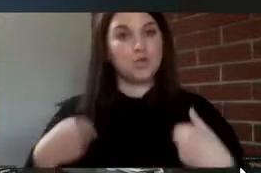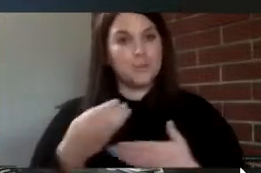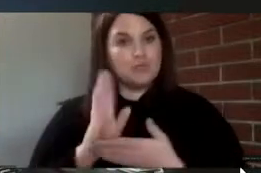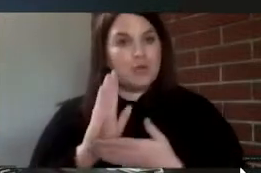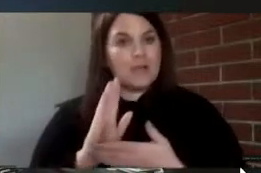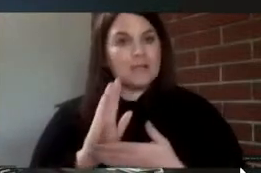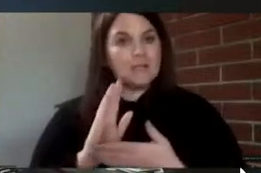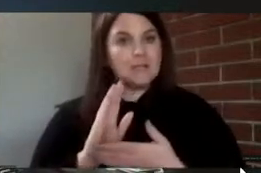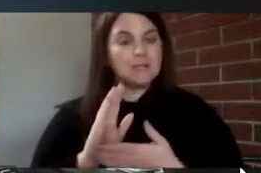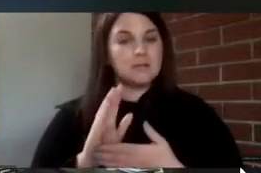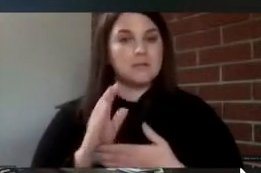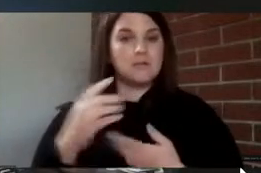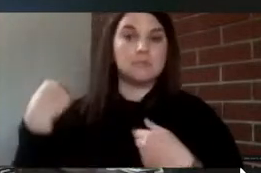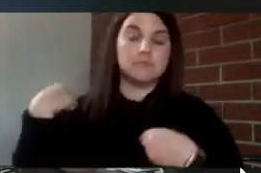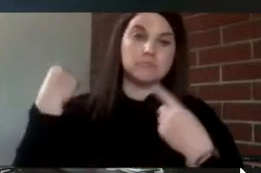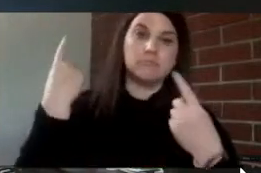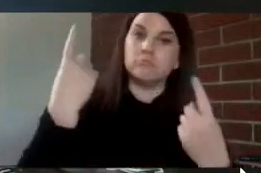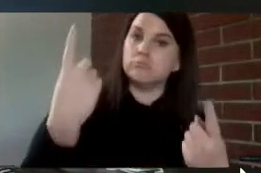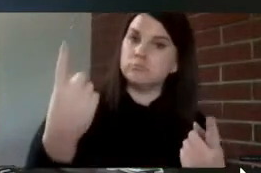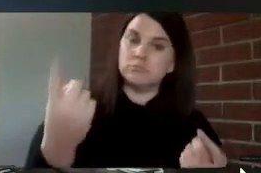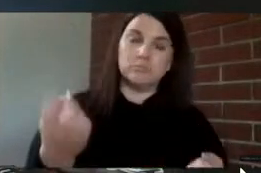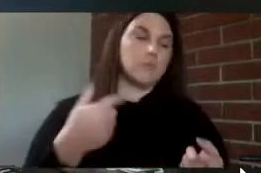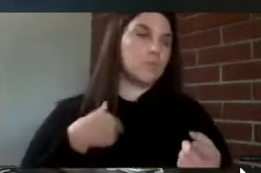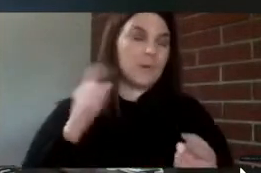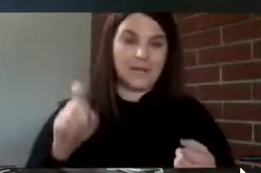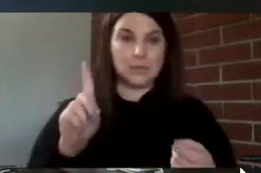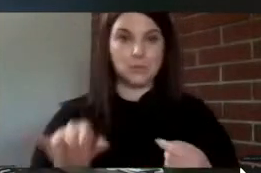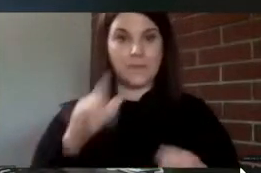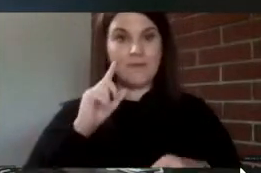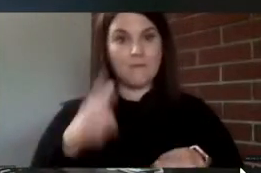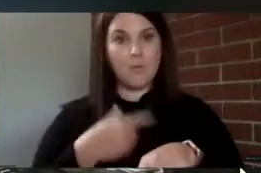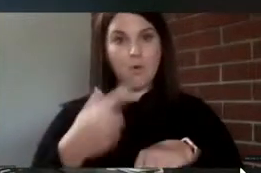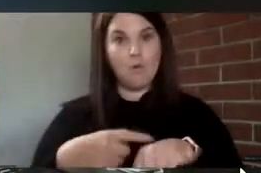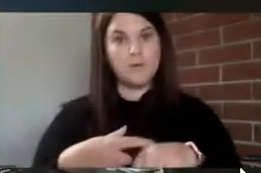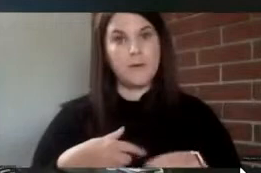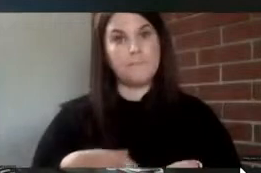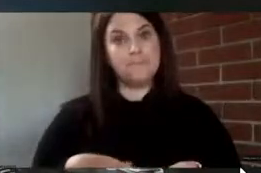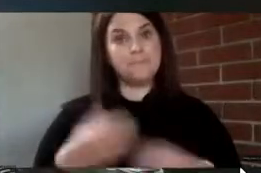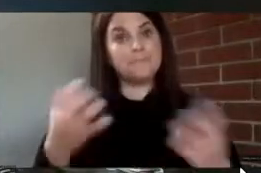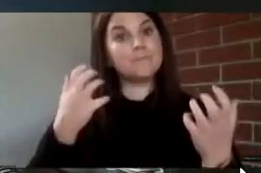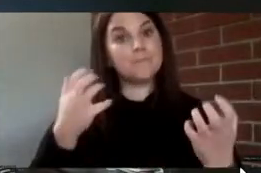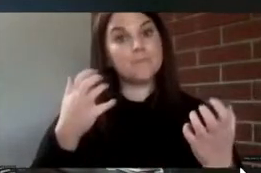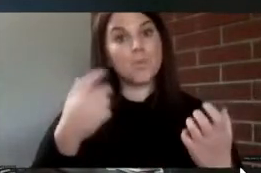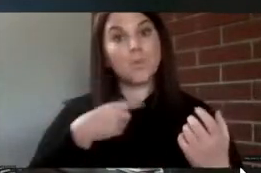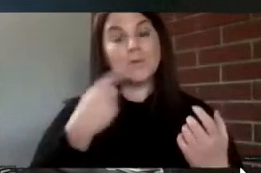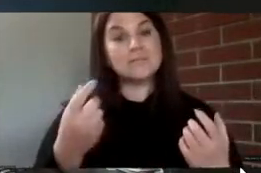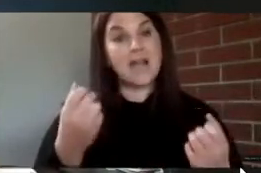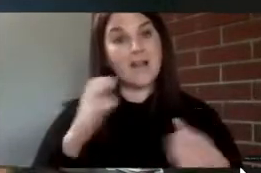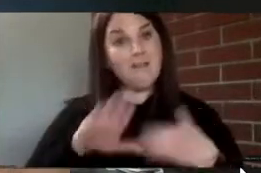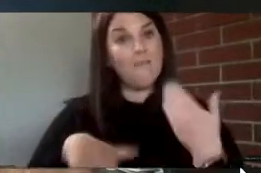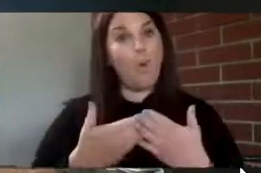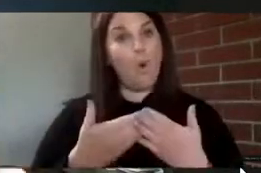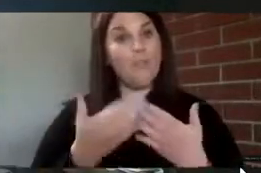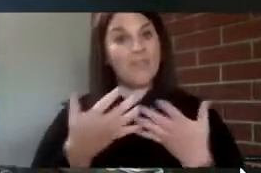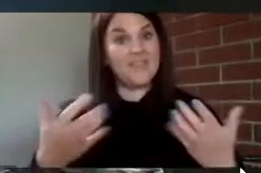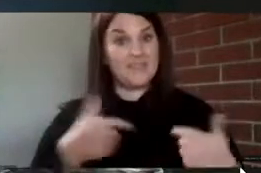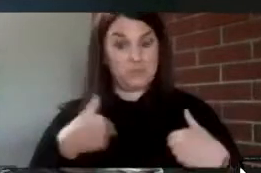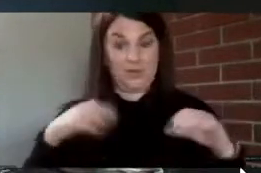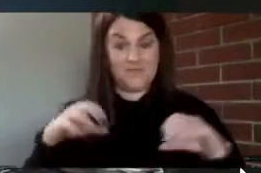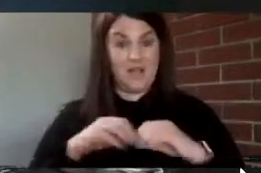since past that we do this. And I just want to say that of all the things that we've done in our